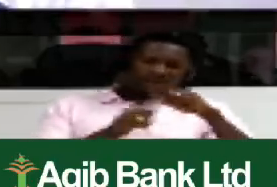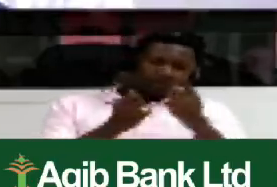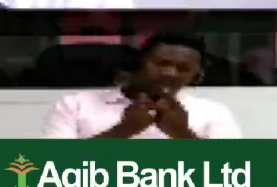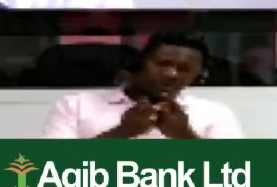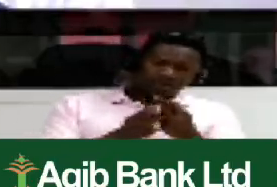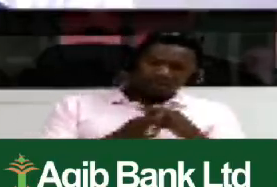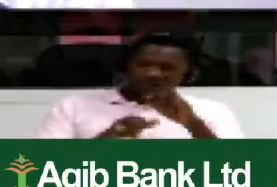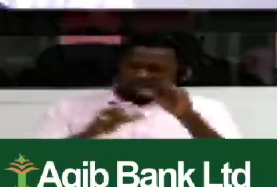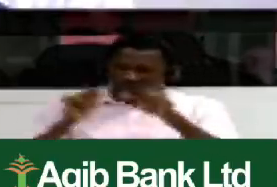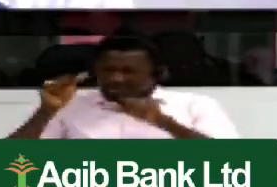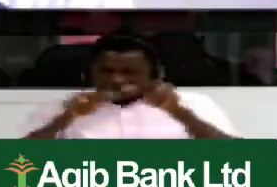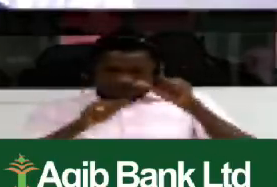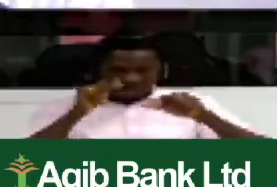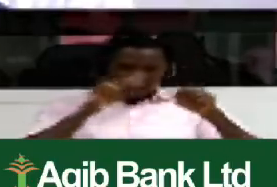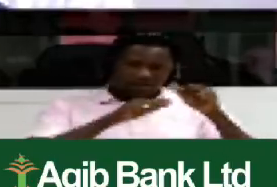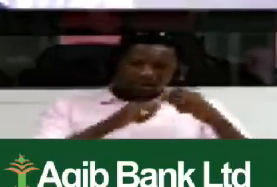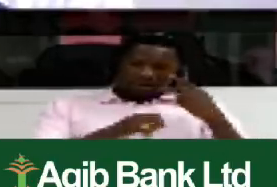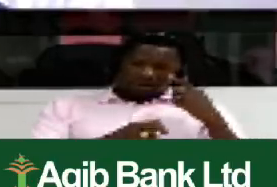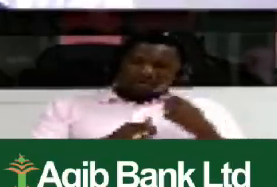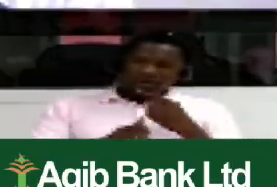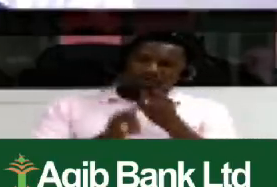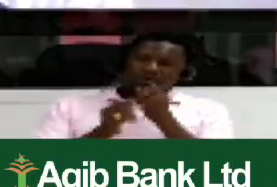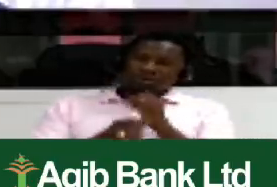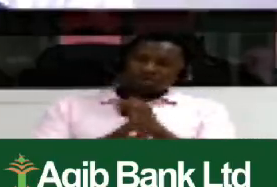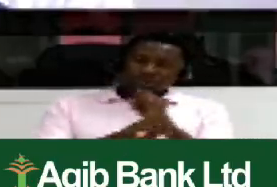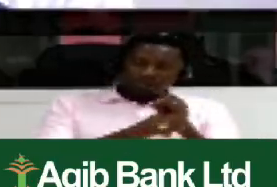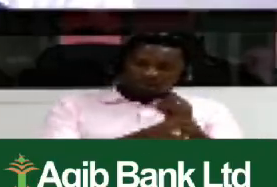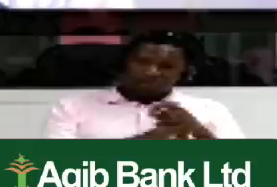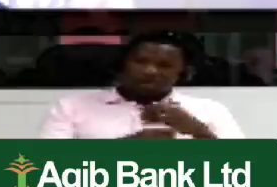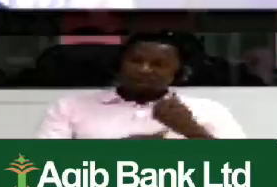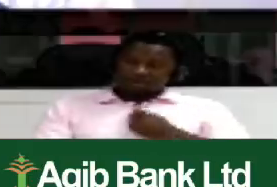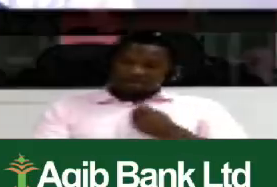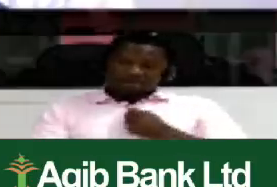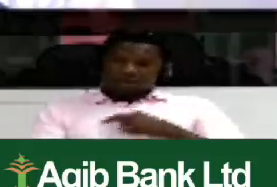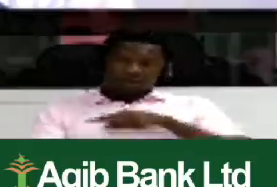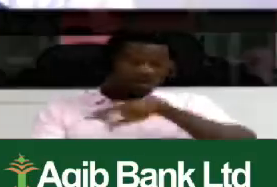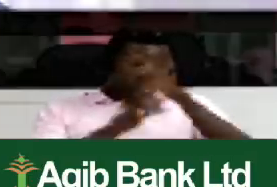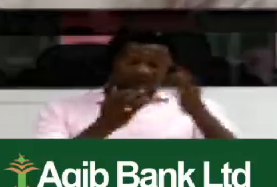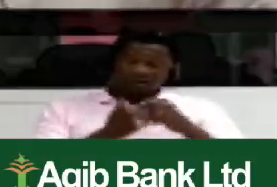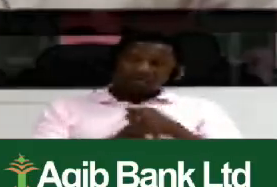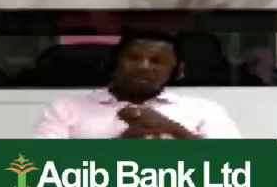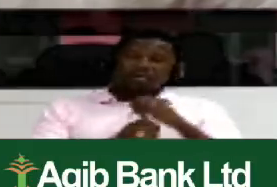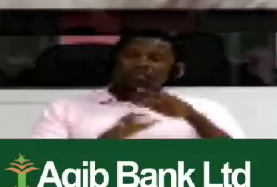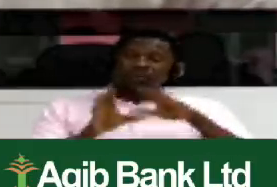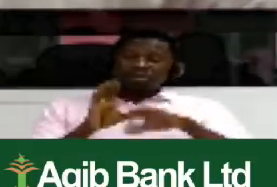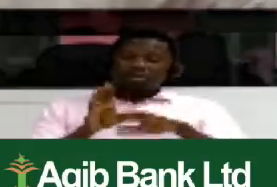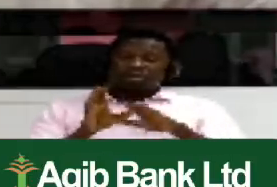and to issue threats to any of the executive members of GAMSU?